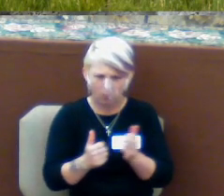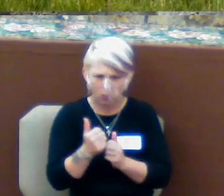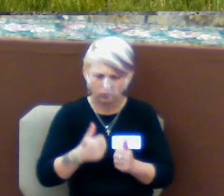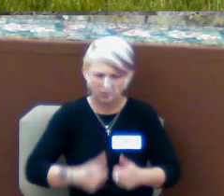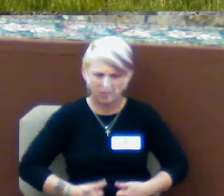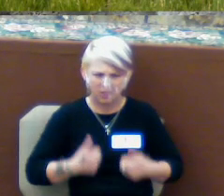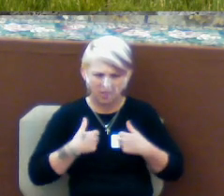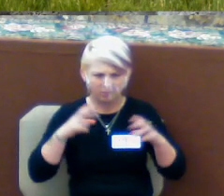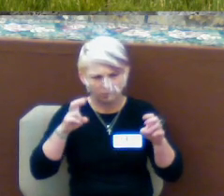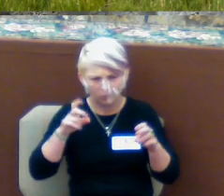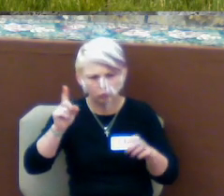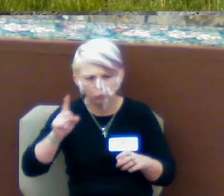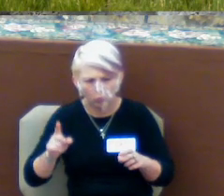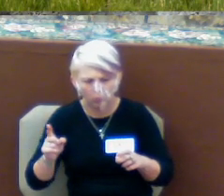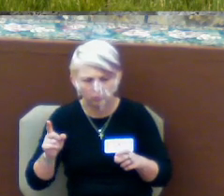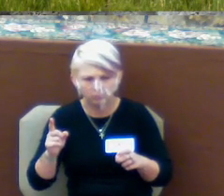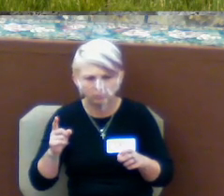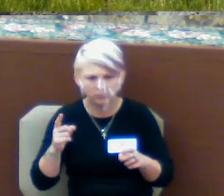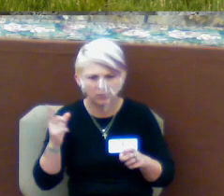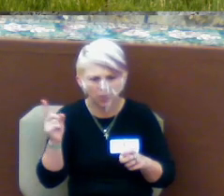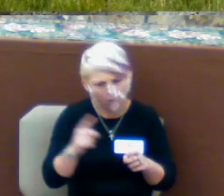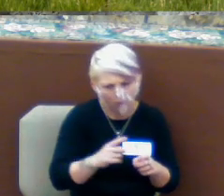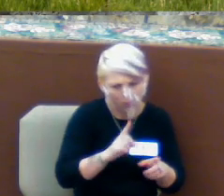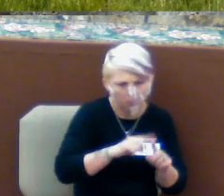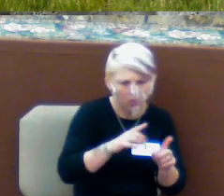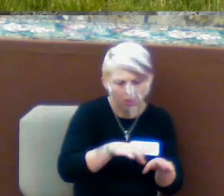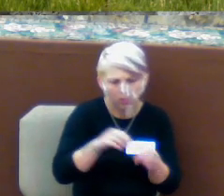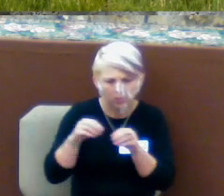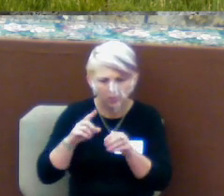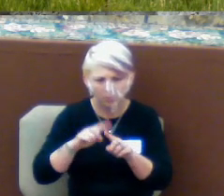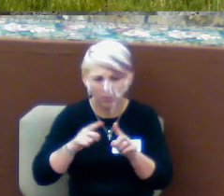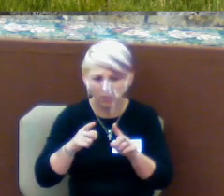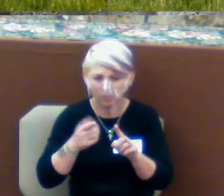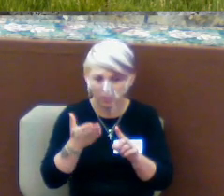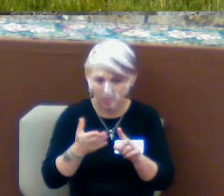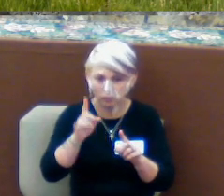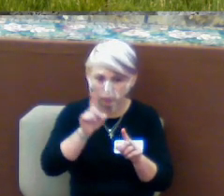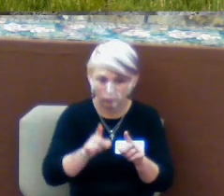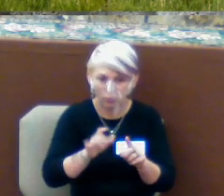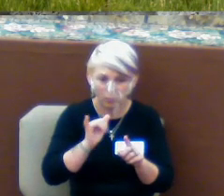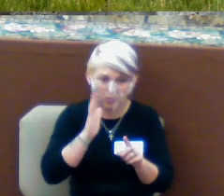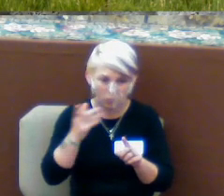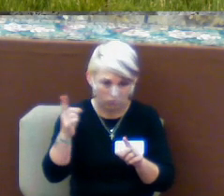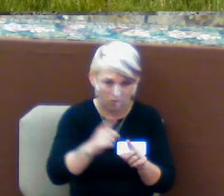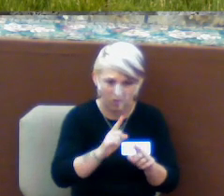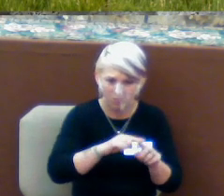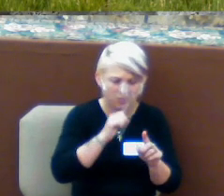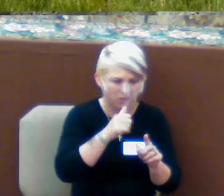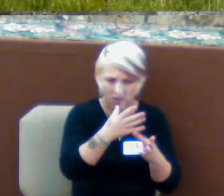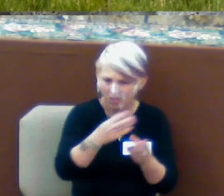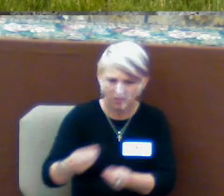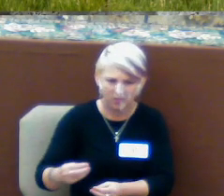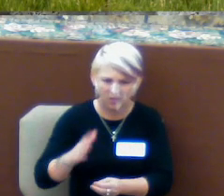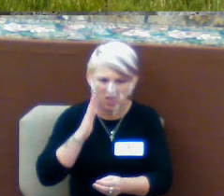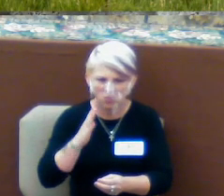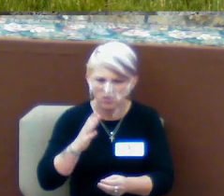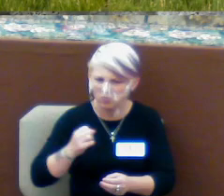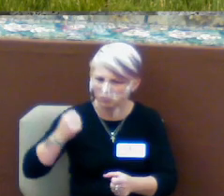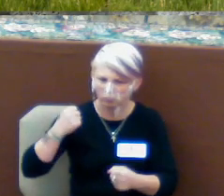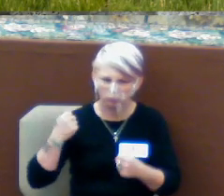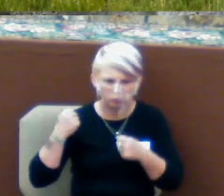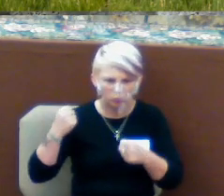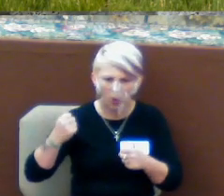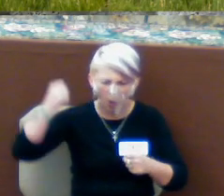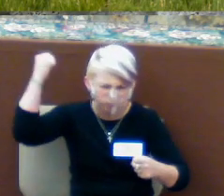and go. There's another kind of storm, though, that comes, but it never goes. It hammers and hounds.